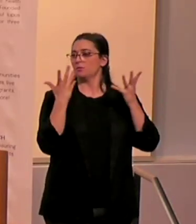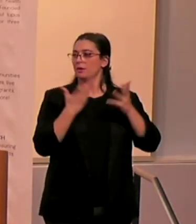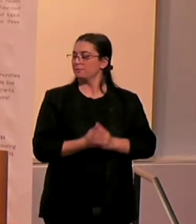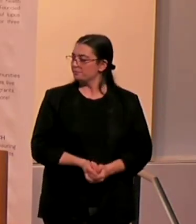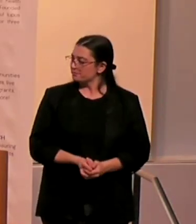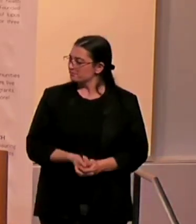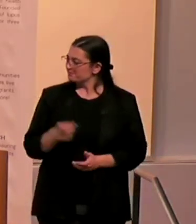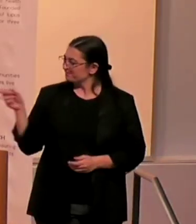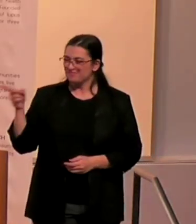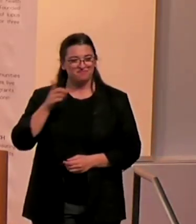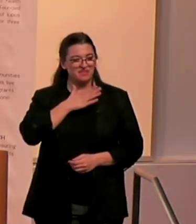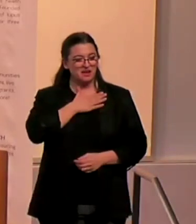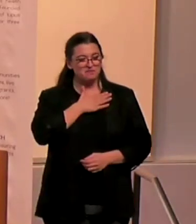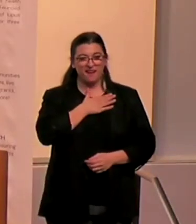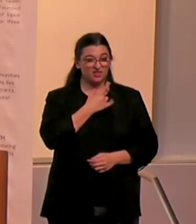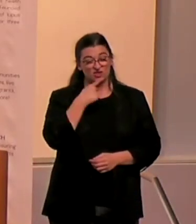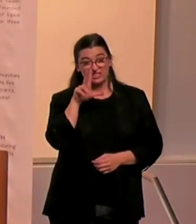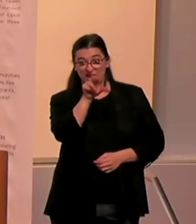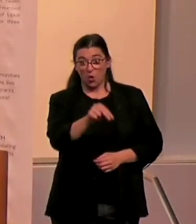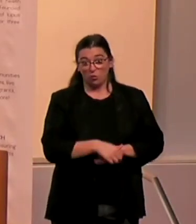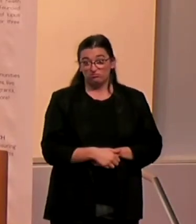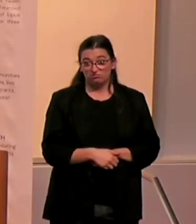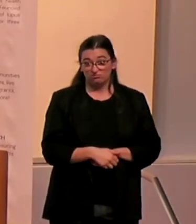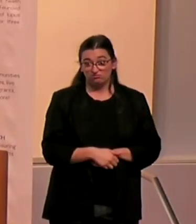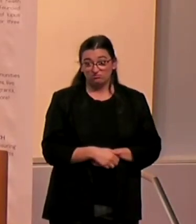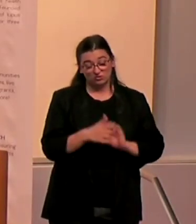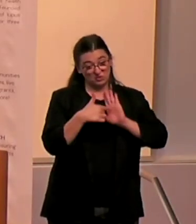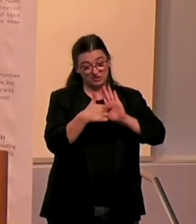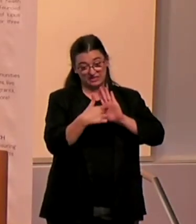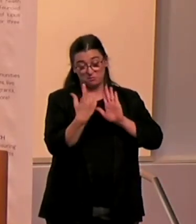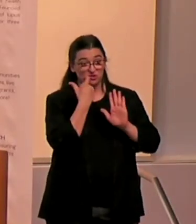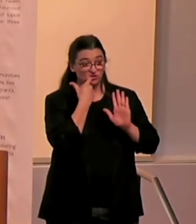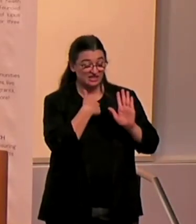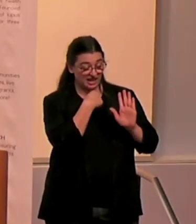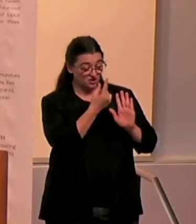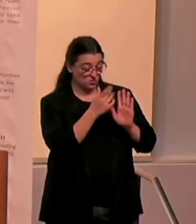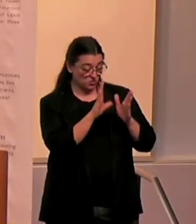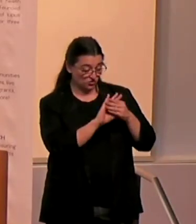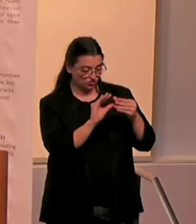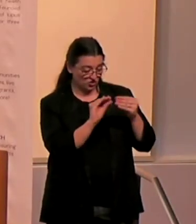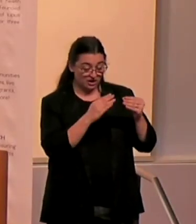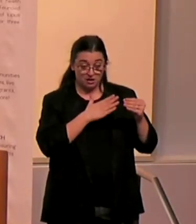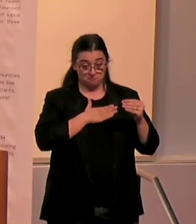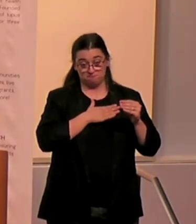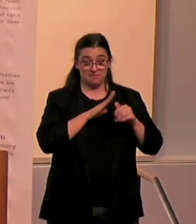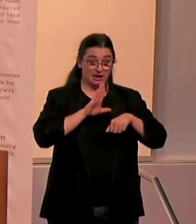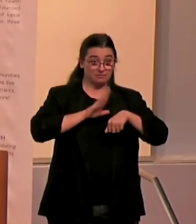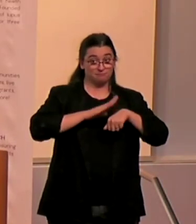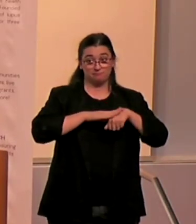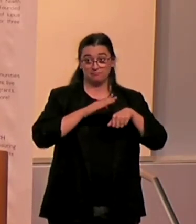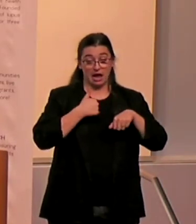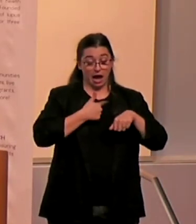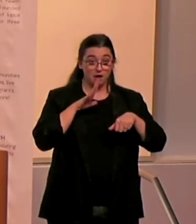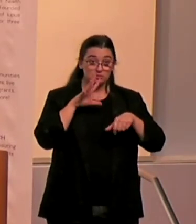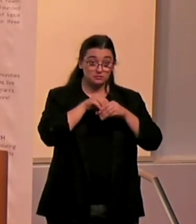I think mine is like saying no. Like I gave this example to somebody recently, but when my symptoms first started, I was in the